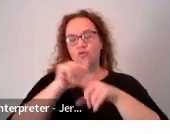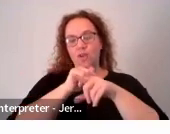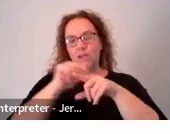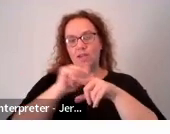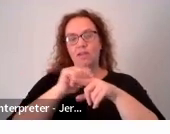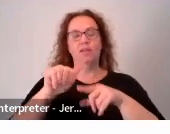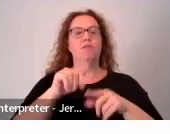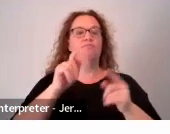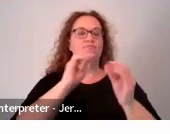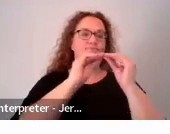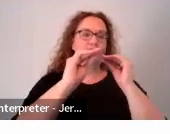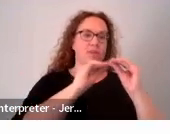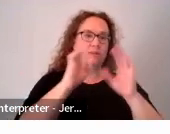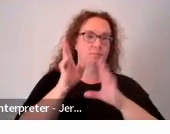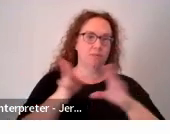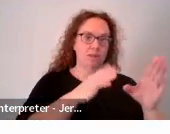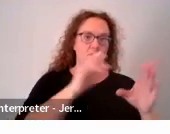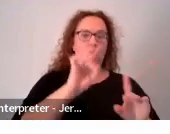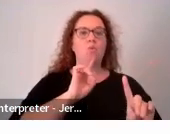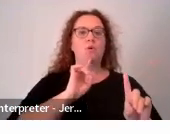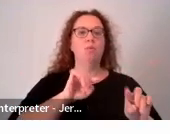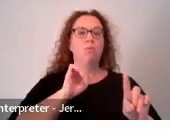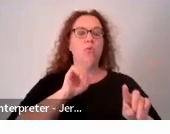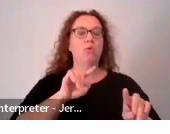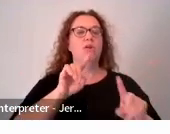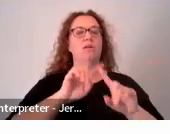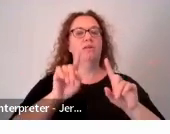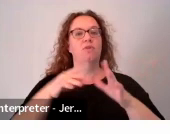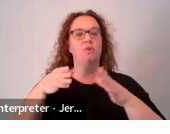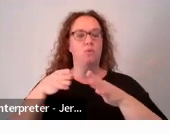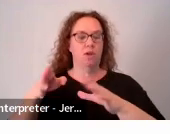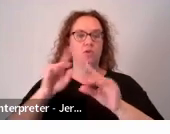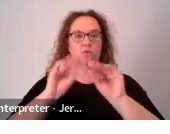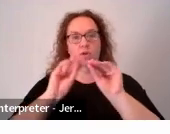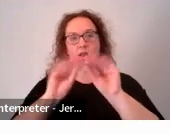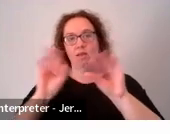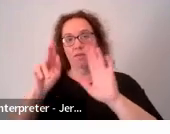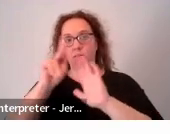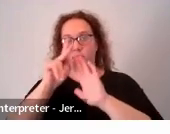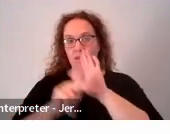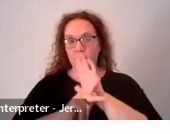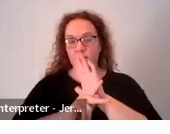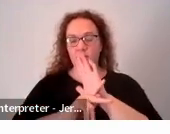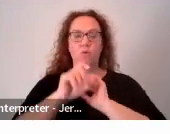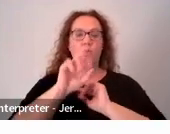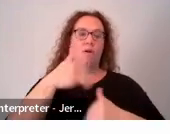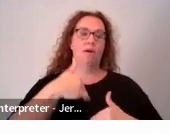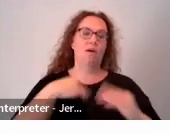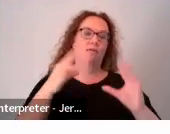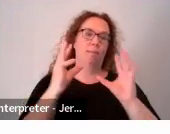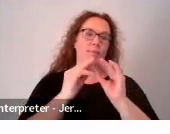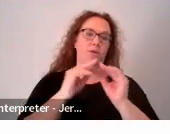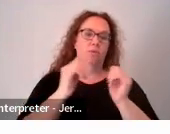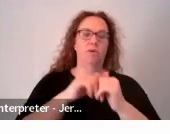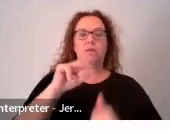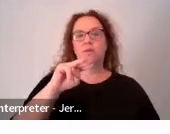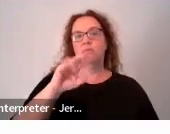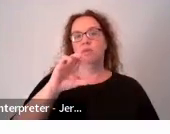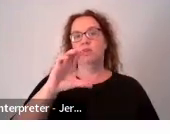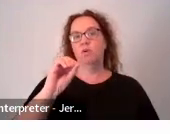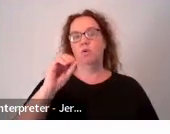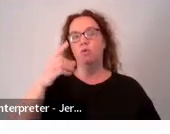plans, revising data collection or reporting protocols, clarifying policies, or having meetings with MCO directors and